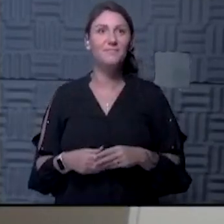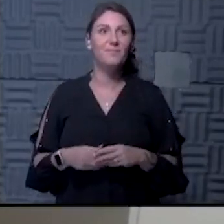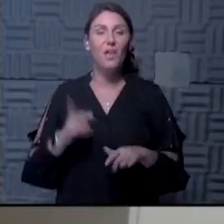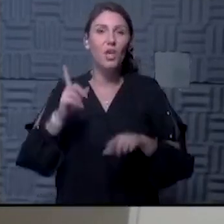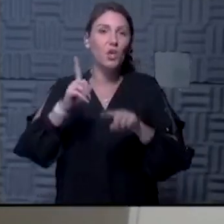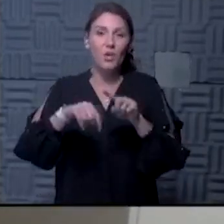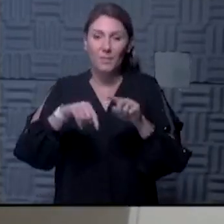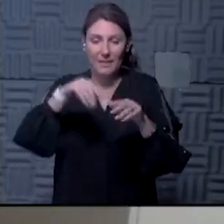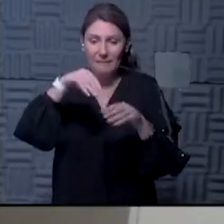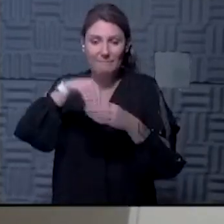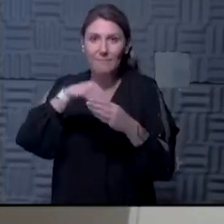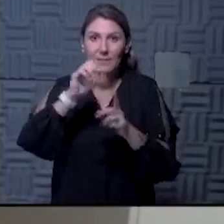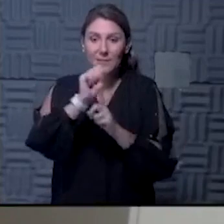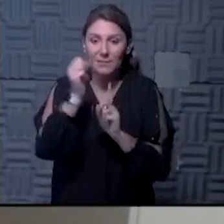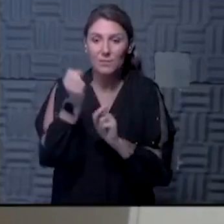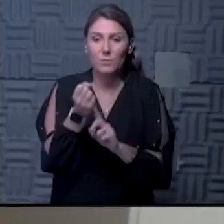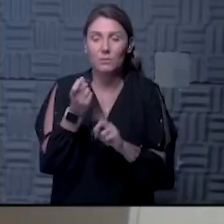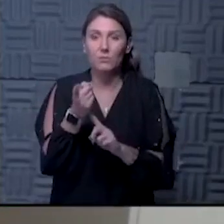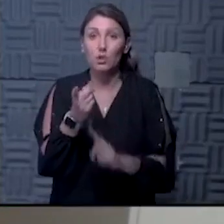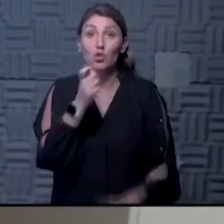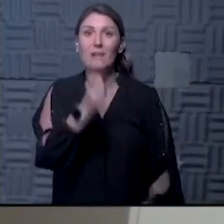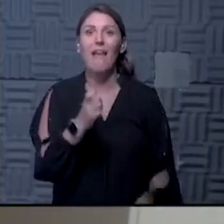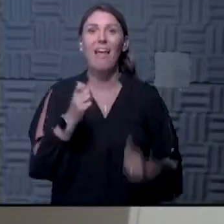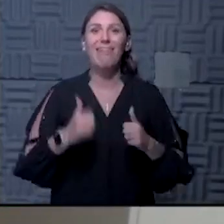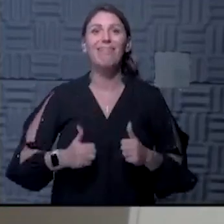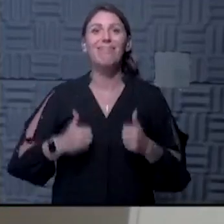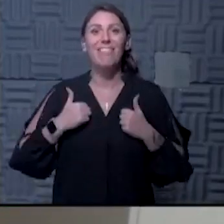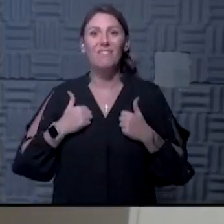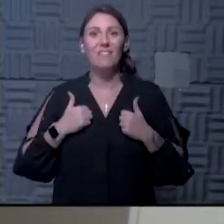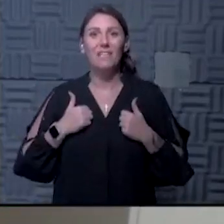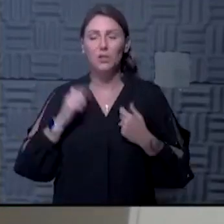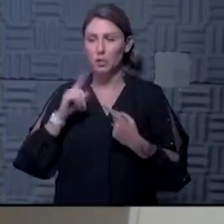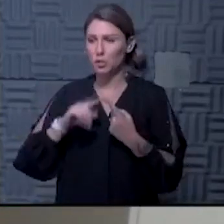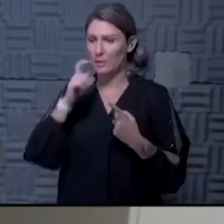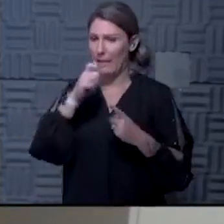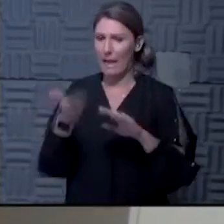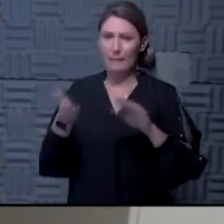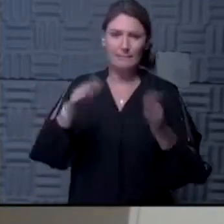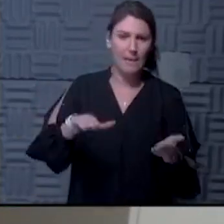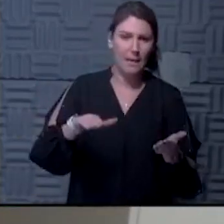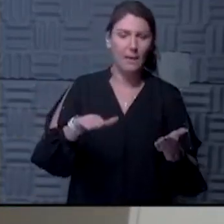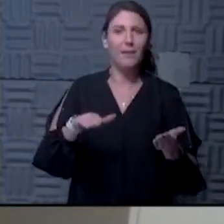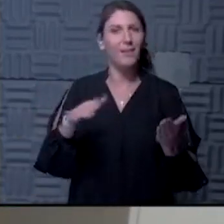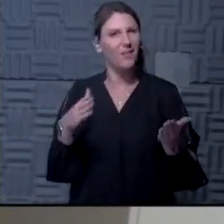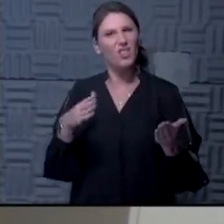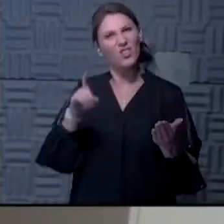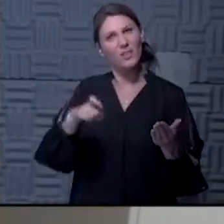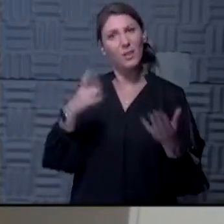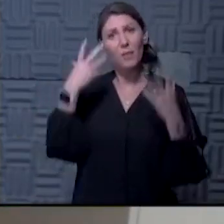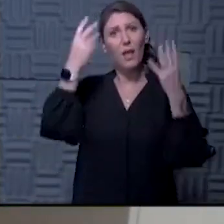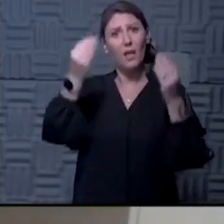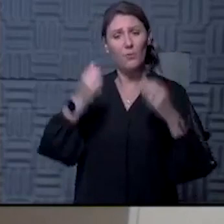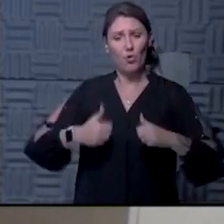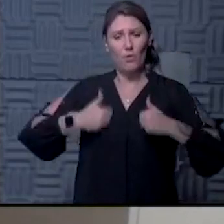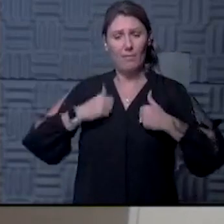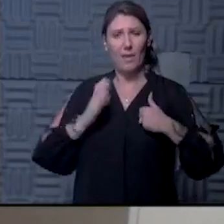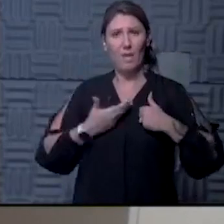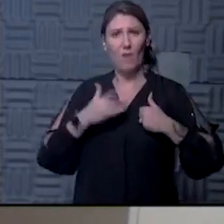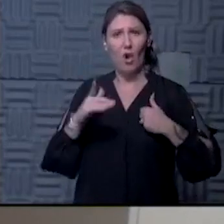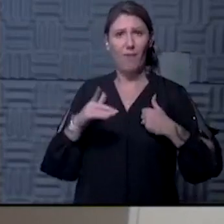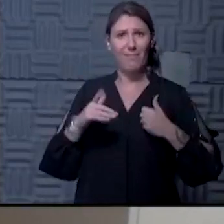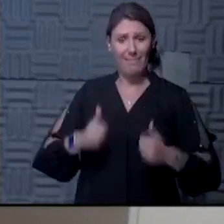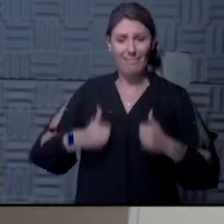into a situation where you're not living to not die. Let's go out there and let's live our lives, but let's make sure that we're